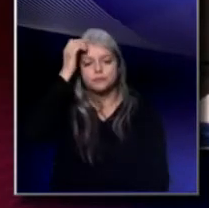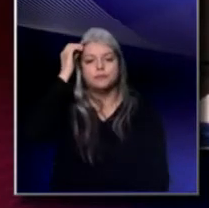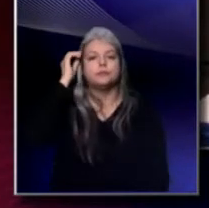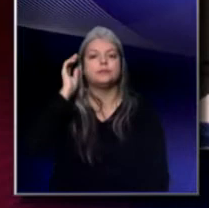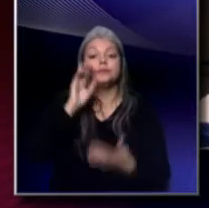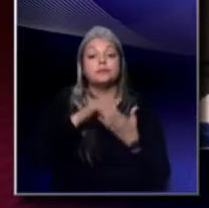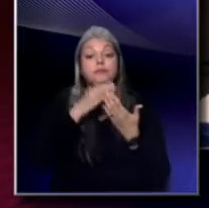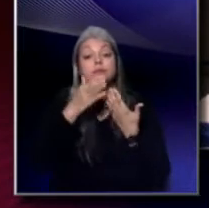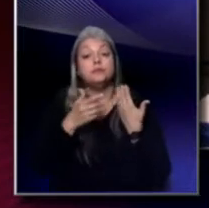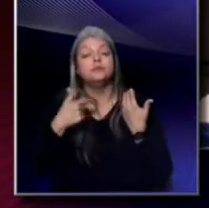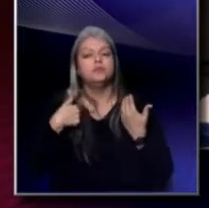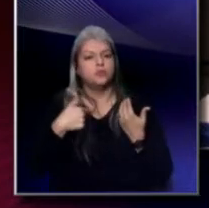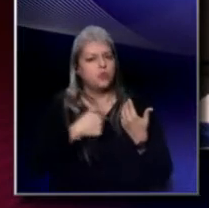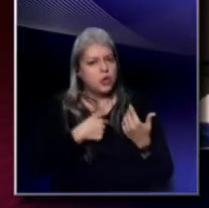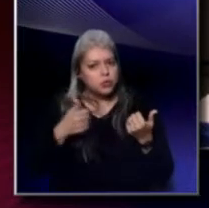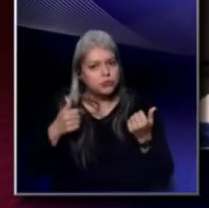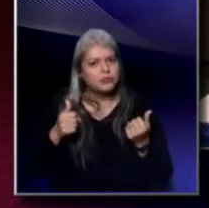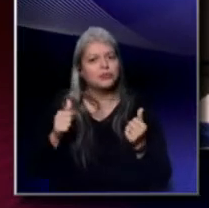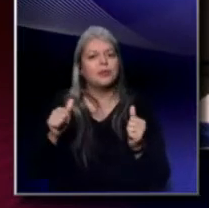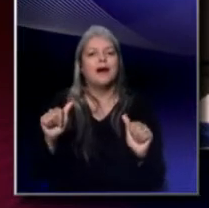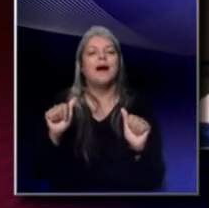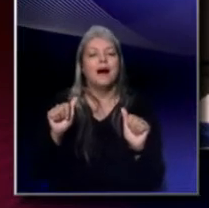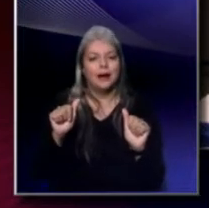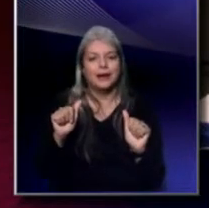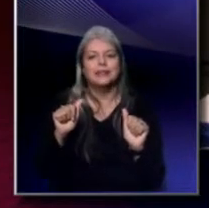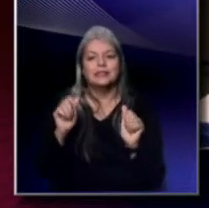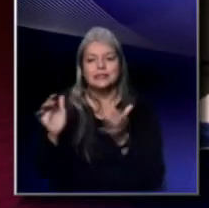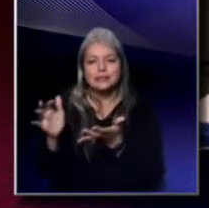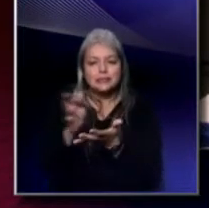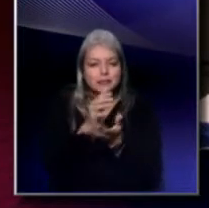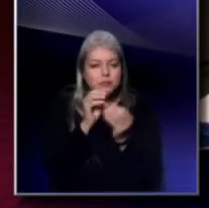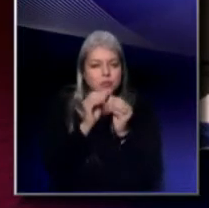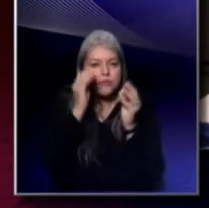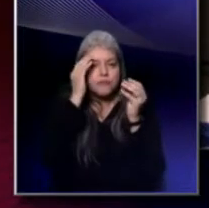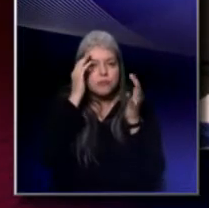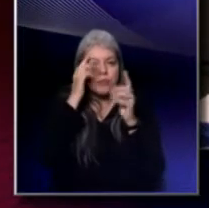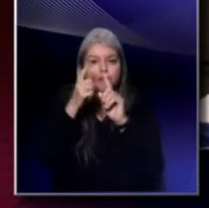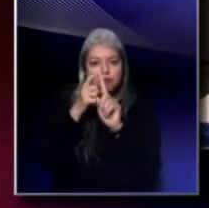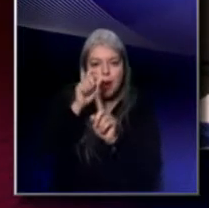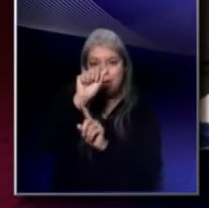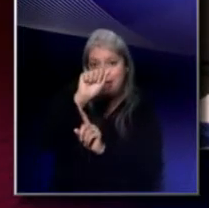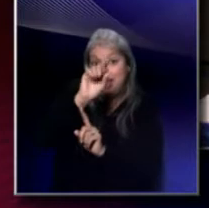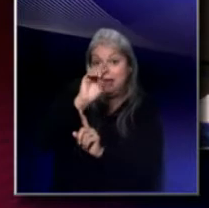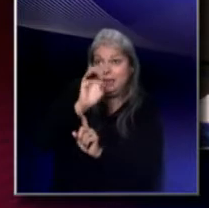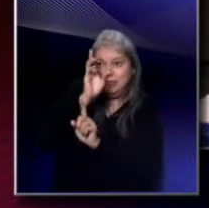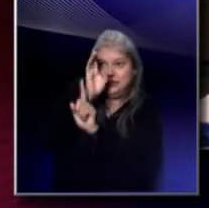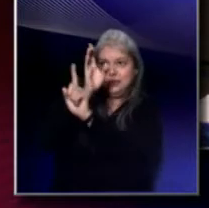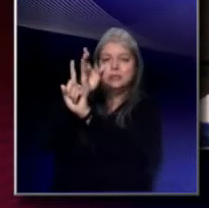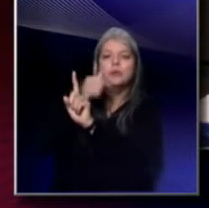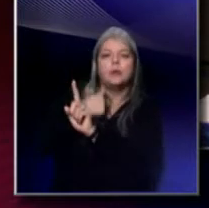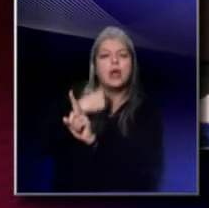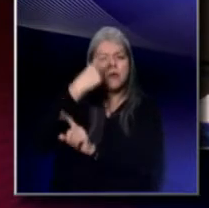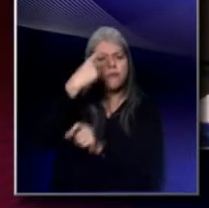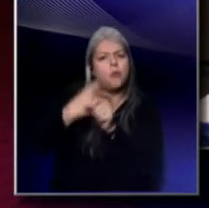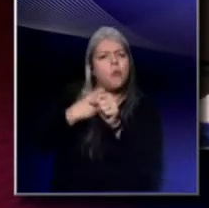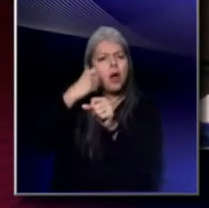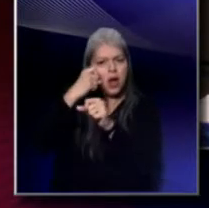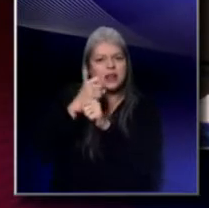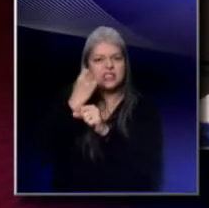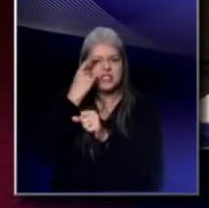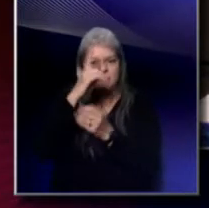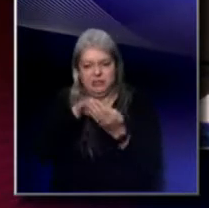We're trying to get additional data from ADE. We have 1 year's worth of, if you flip